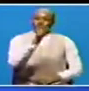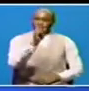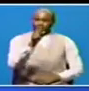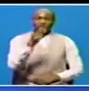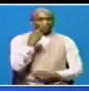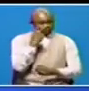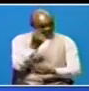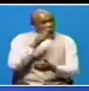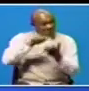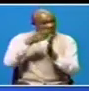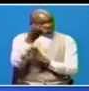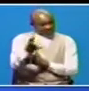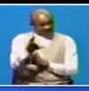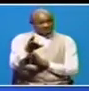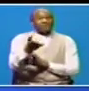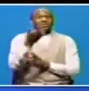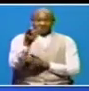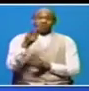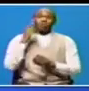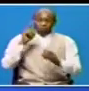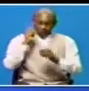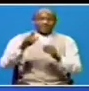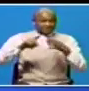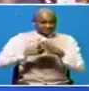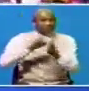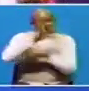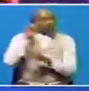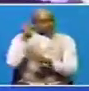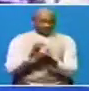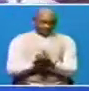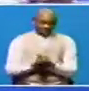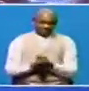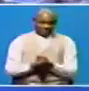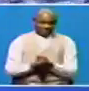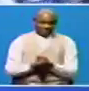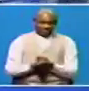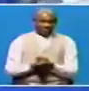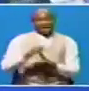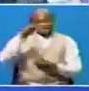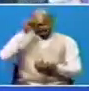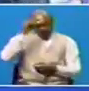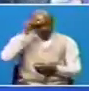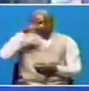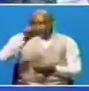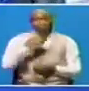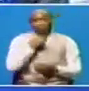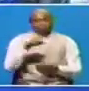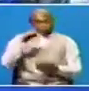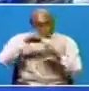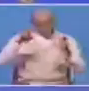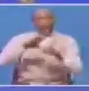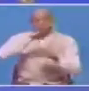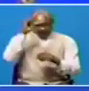a few hours' time, the ban will take effect countrywide, with the government rooting for the